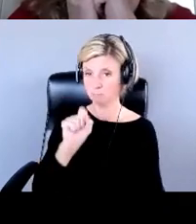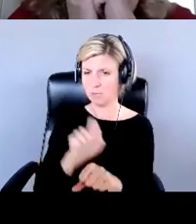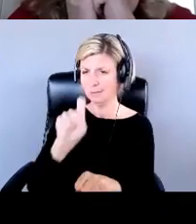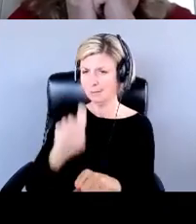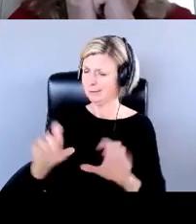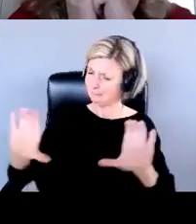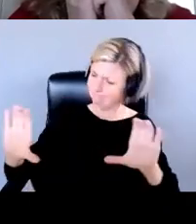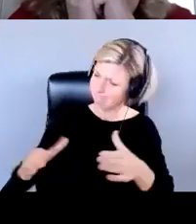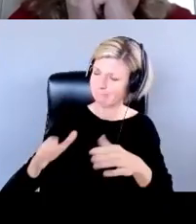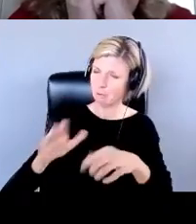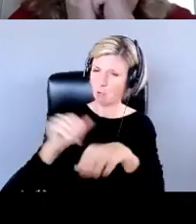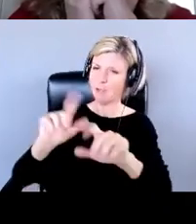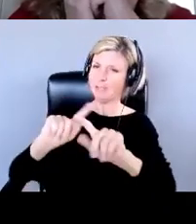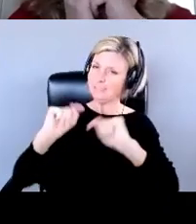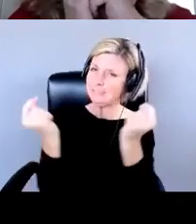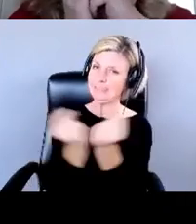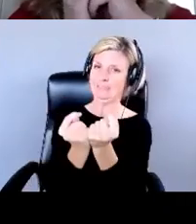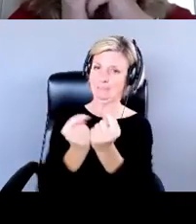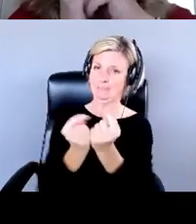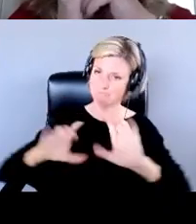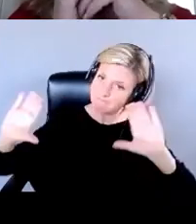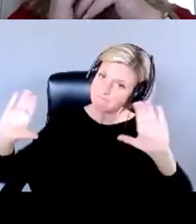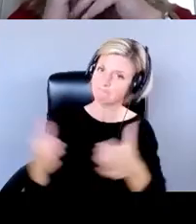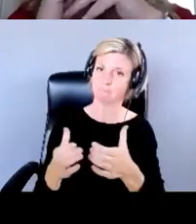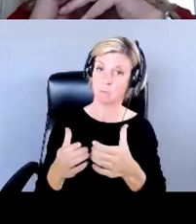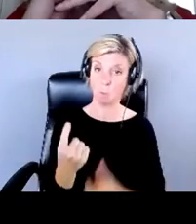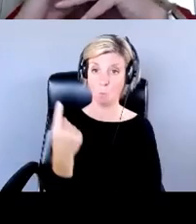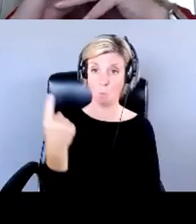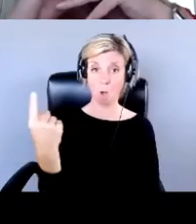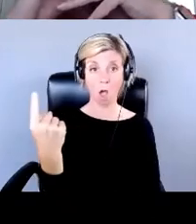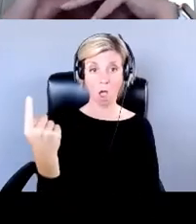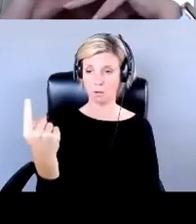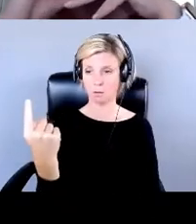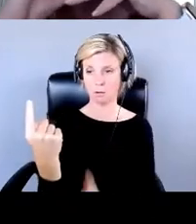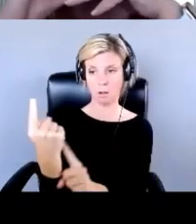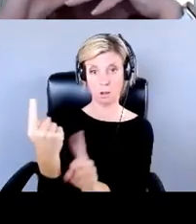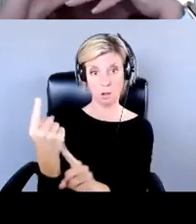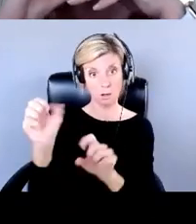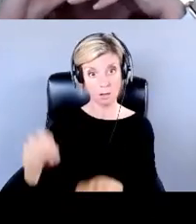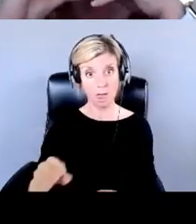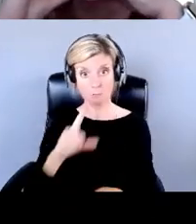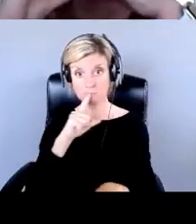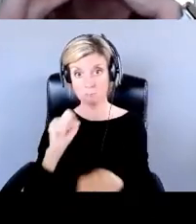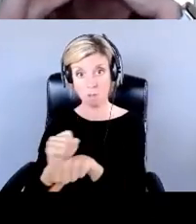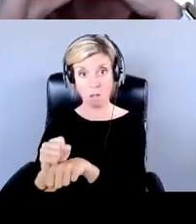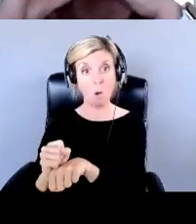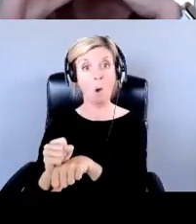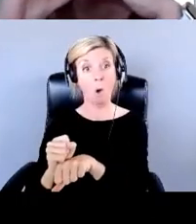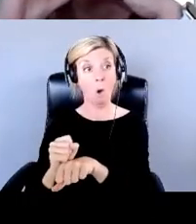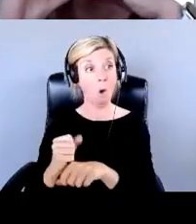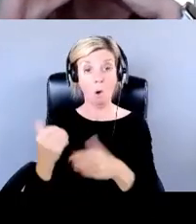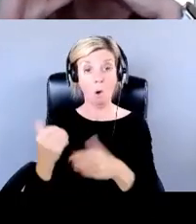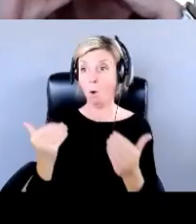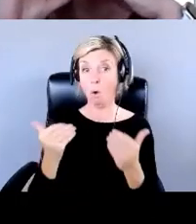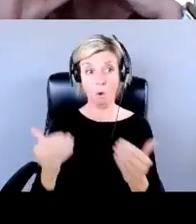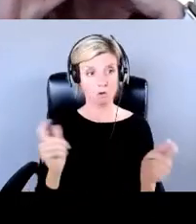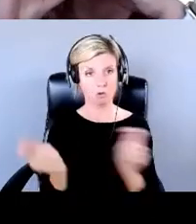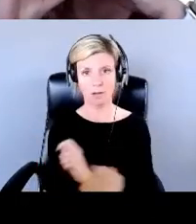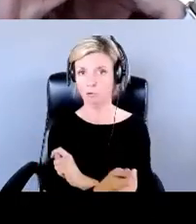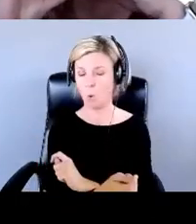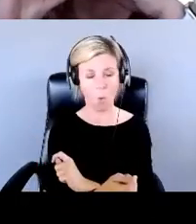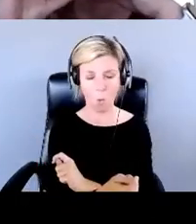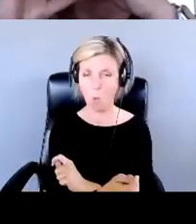to, inspire this to shift and to change. Issues with elders